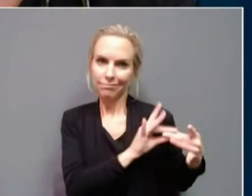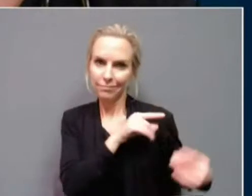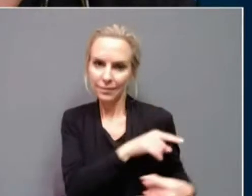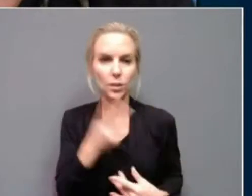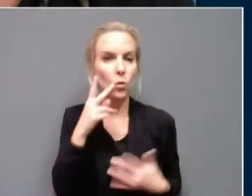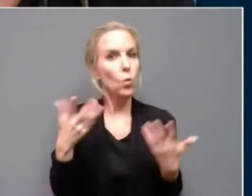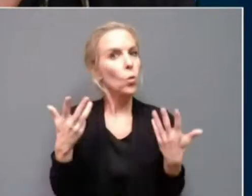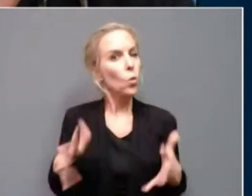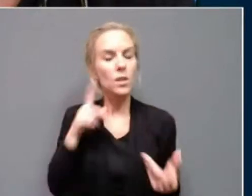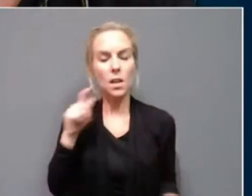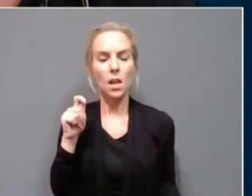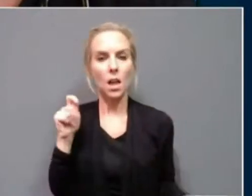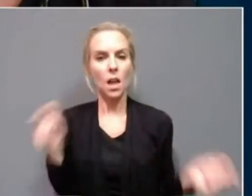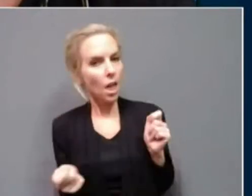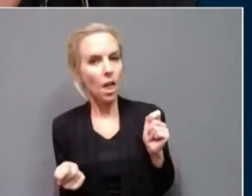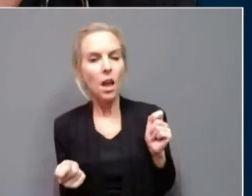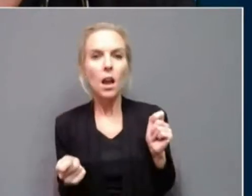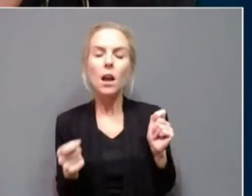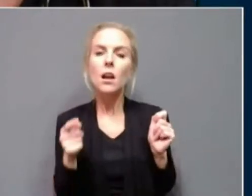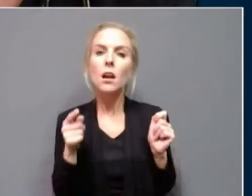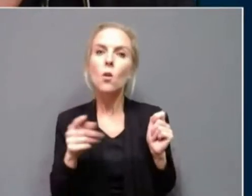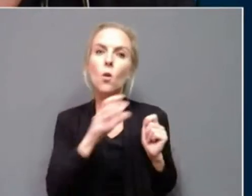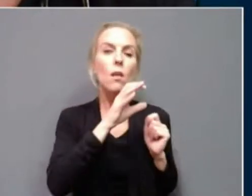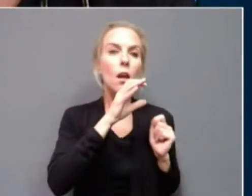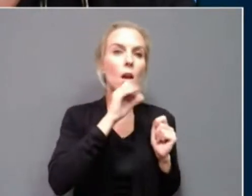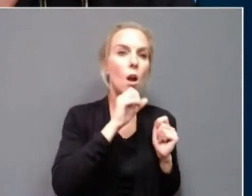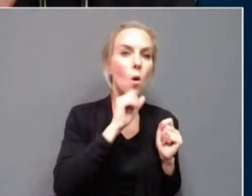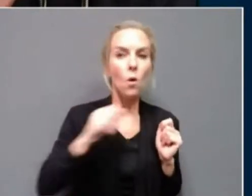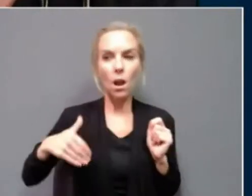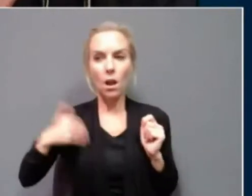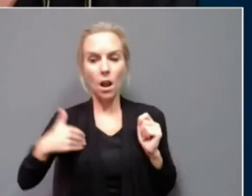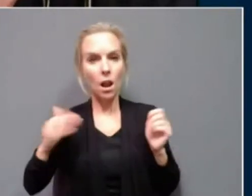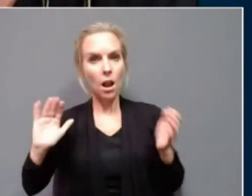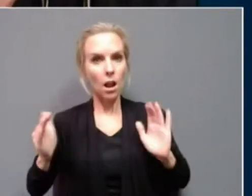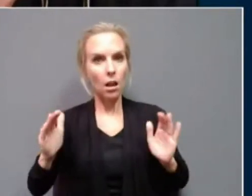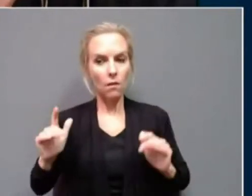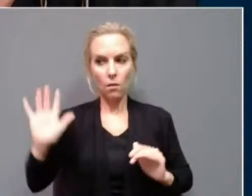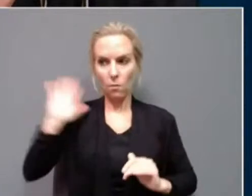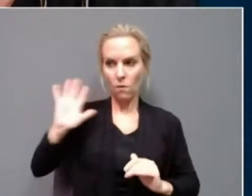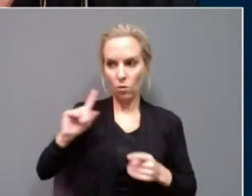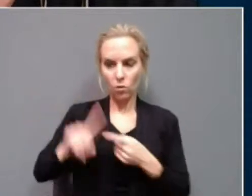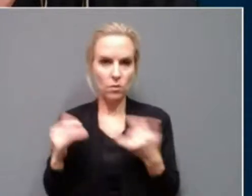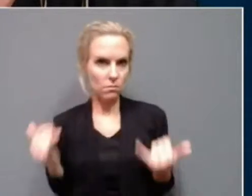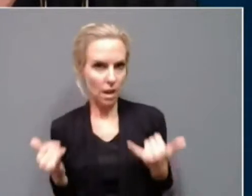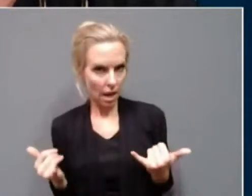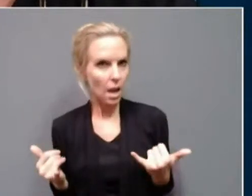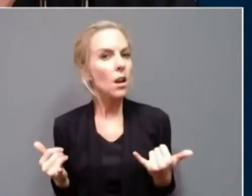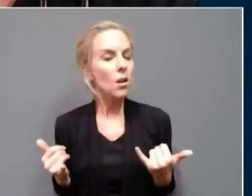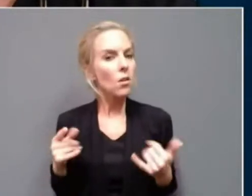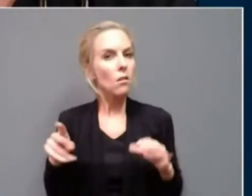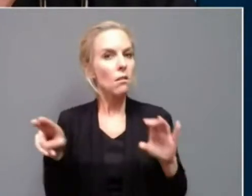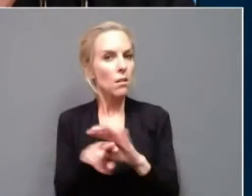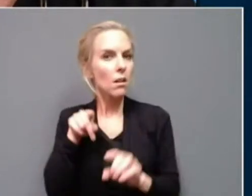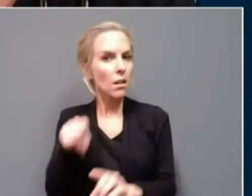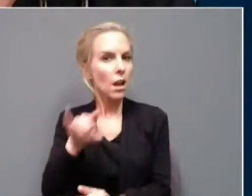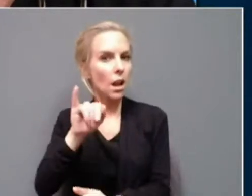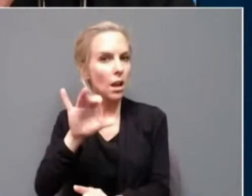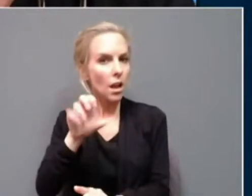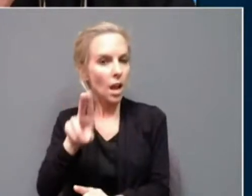in demographics for the patients admitted to the COVID ICU. What I'm seeing currently